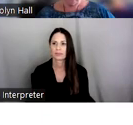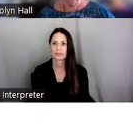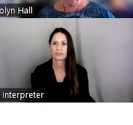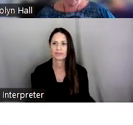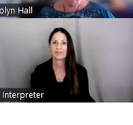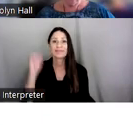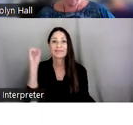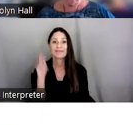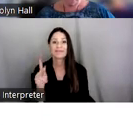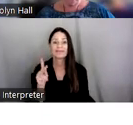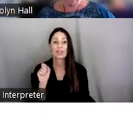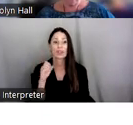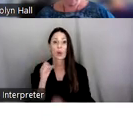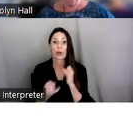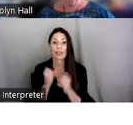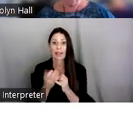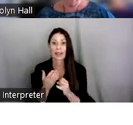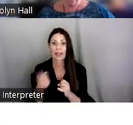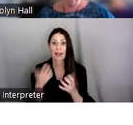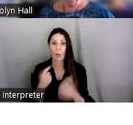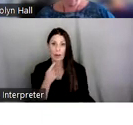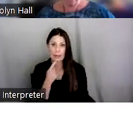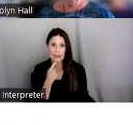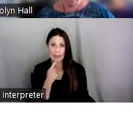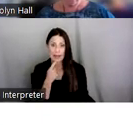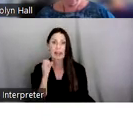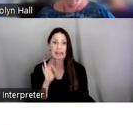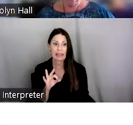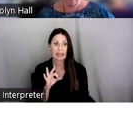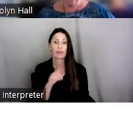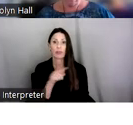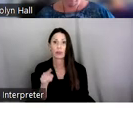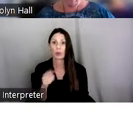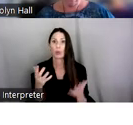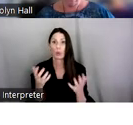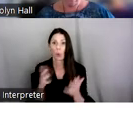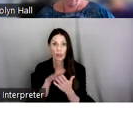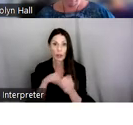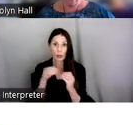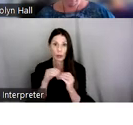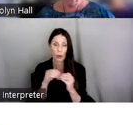Okay, so the last thing I'll say is that if you want to learn more about